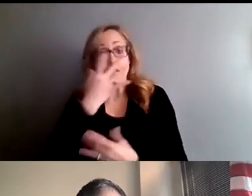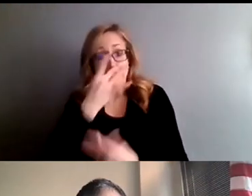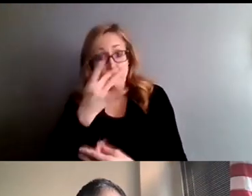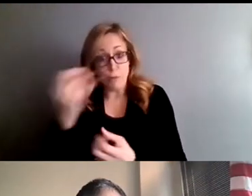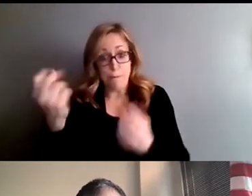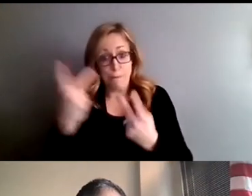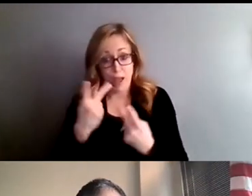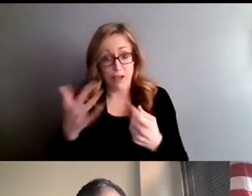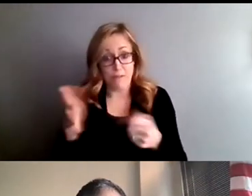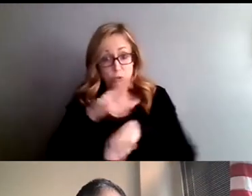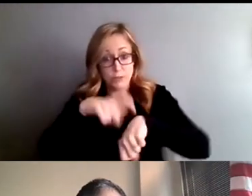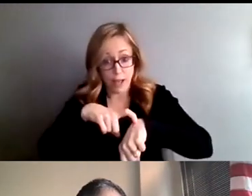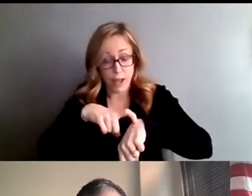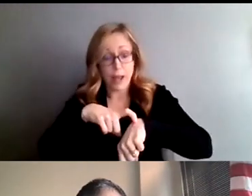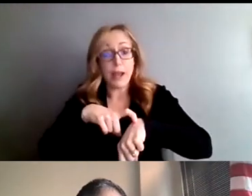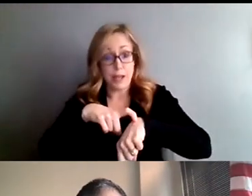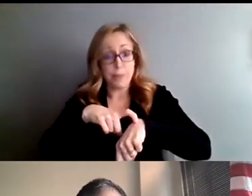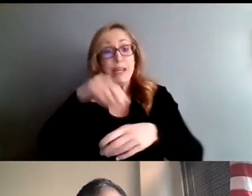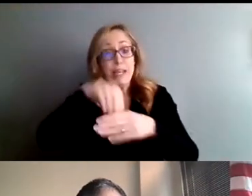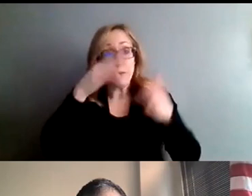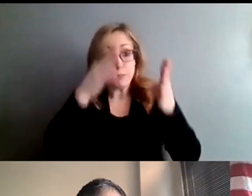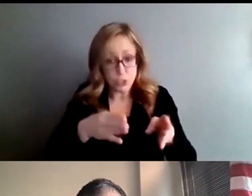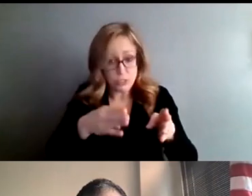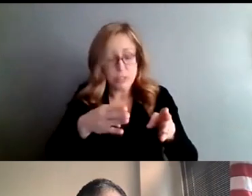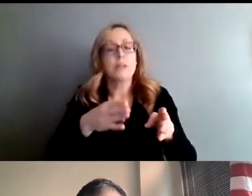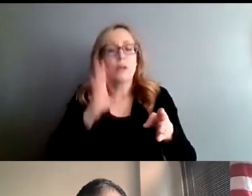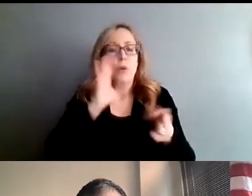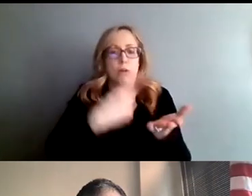will have that option, and we'll talk a little bit about the high school as we get into the